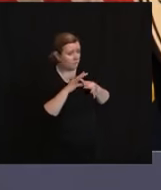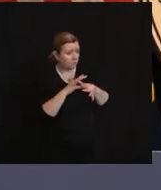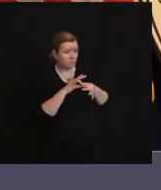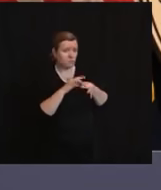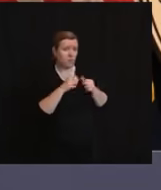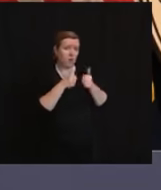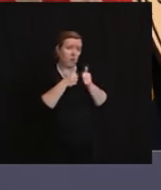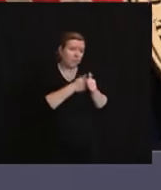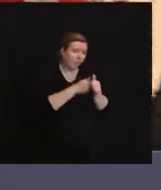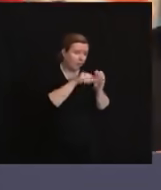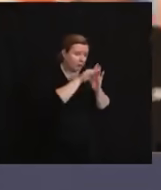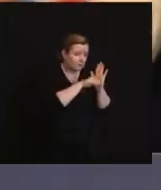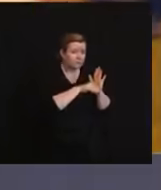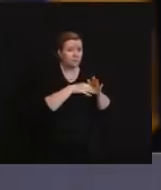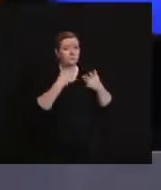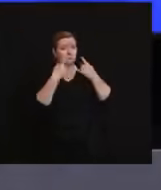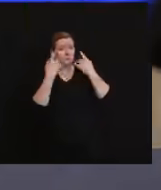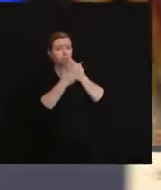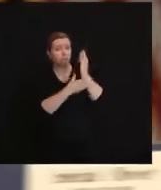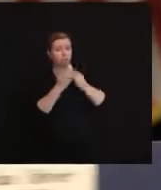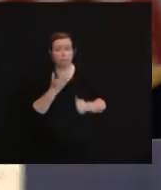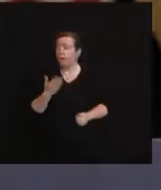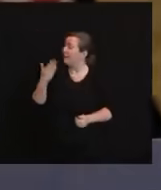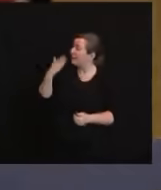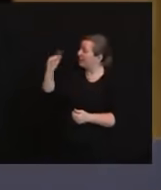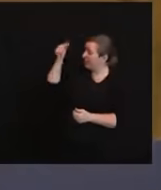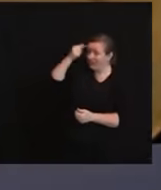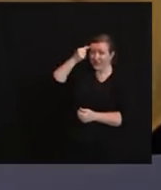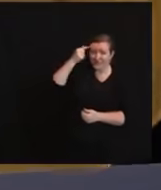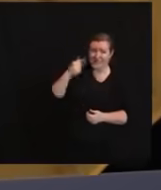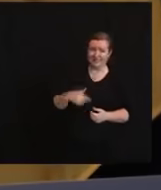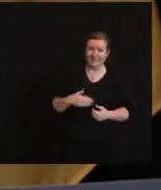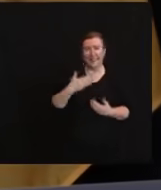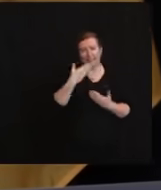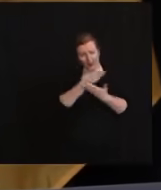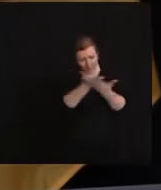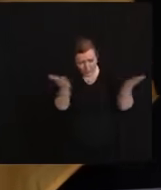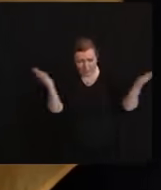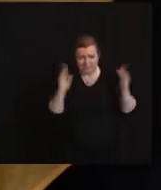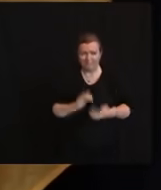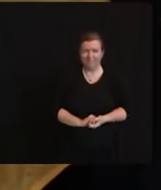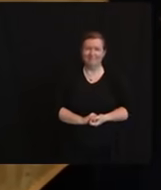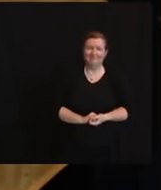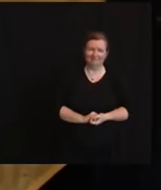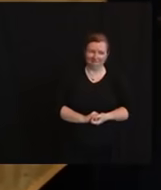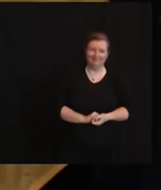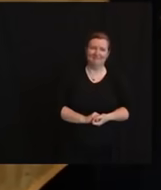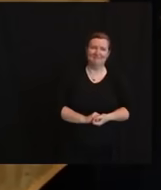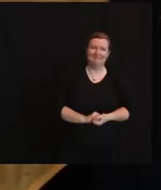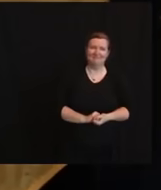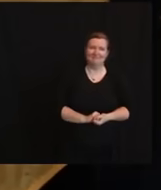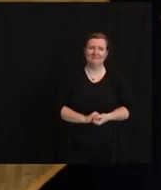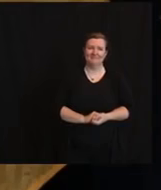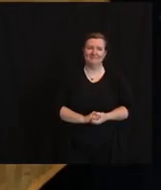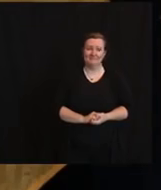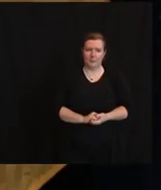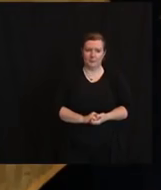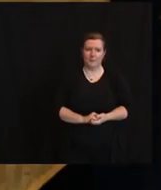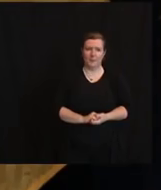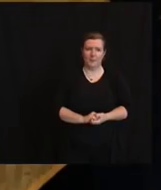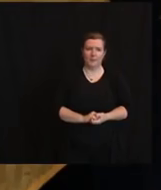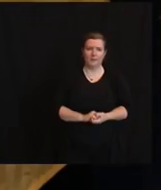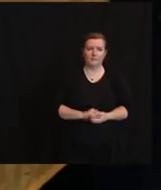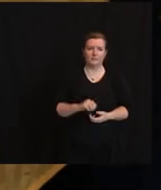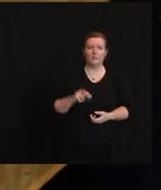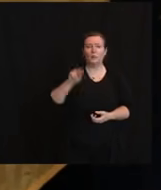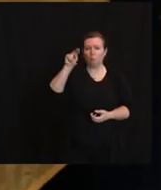infrastructure, other matters? Sure. Thank you, Governor. Good afternoon, everyone. Briefly on the overnight compliance report, Newark Police Department